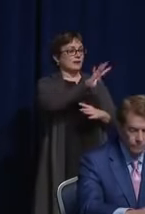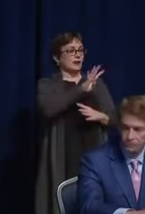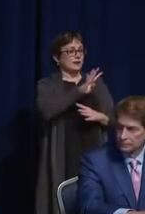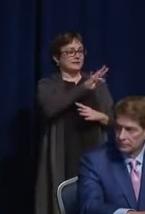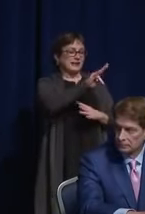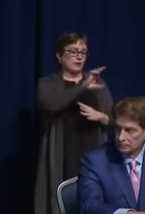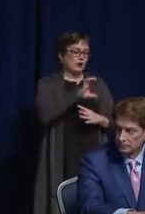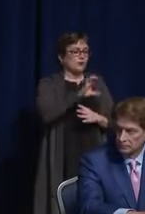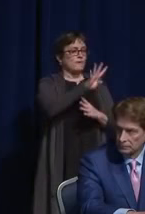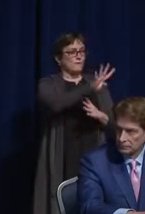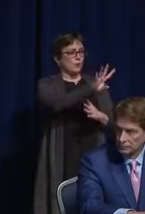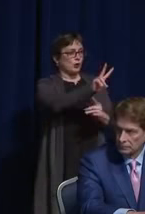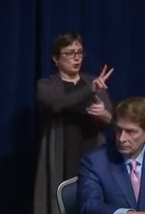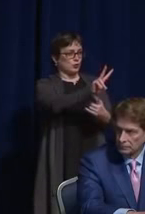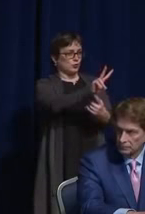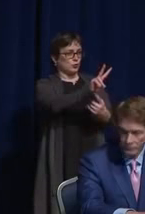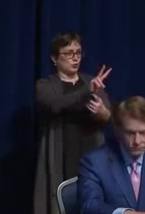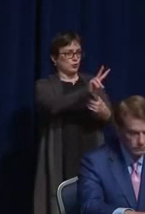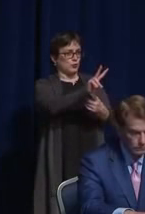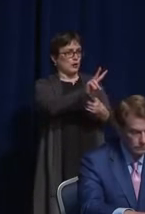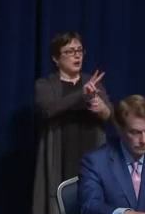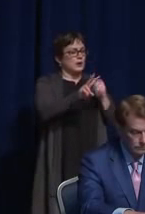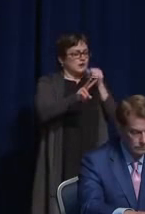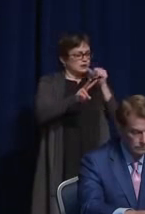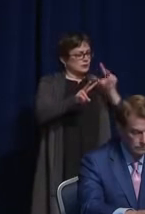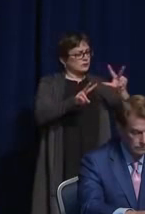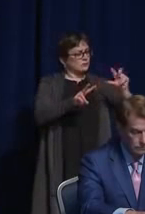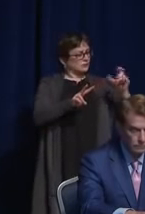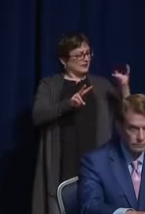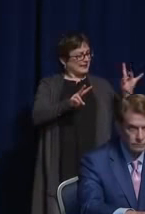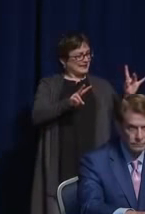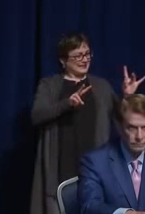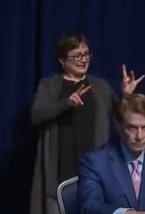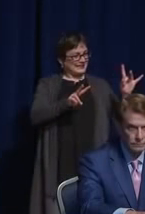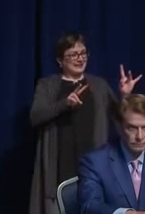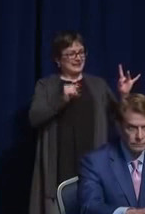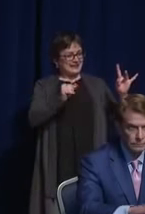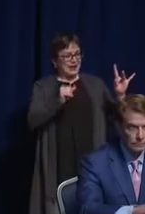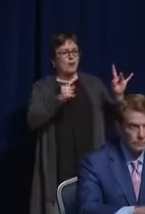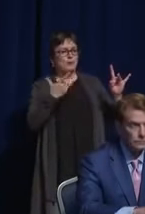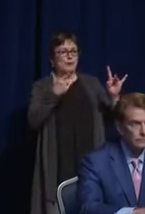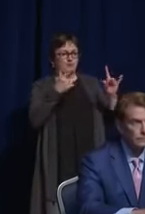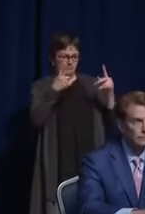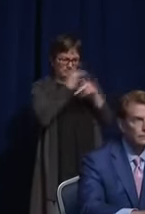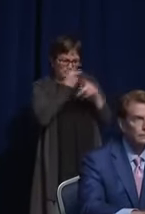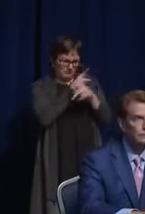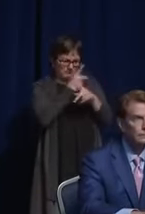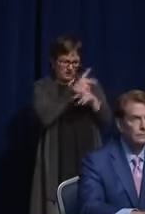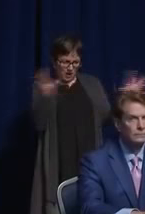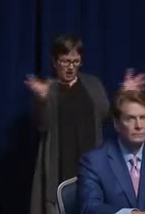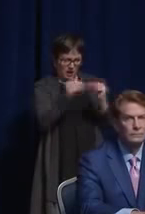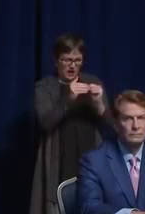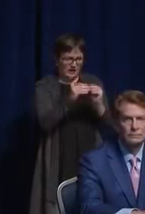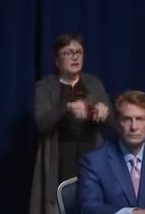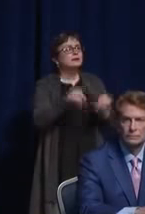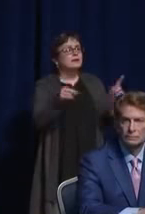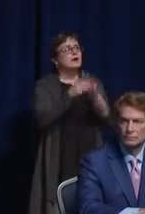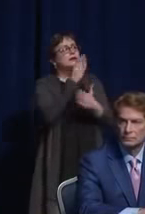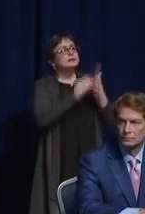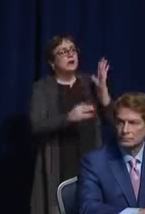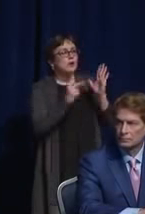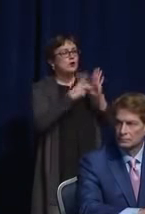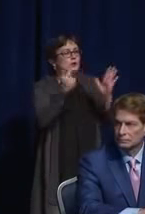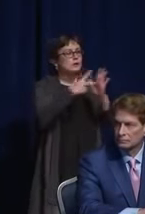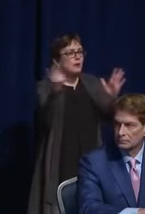yesterday's to 318, you might get a different number, and that's just going to be the case, folks. We're going to have duplicates. We're going to have